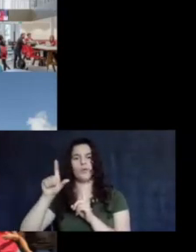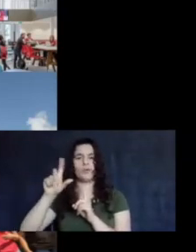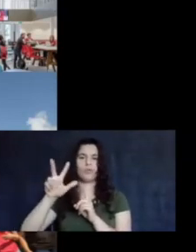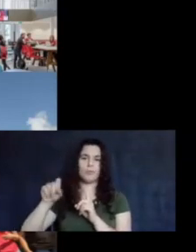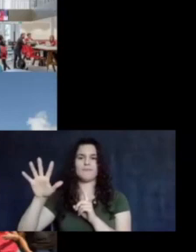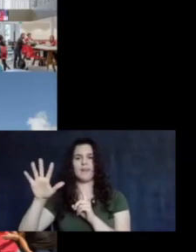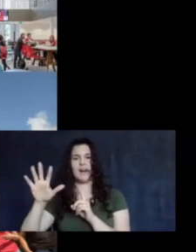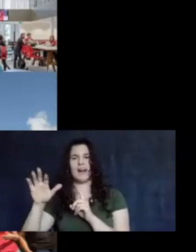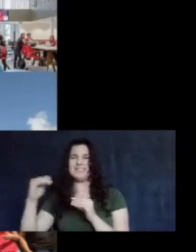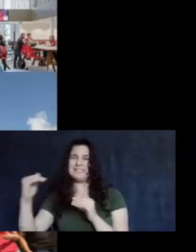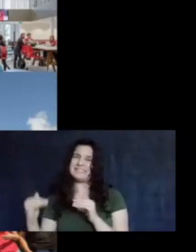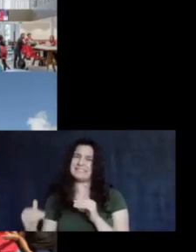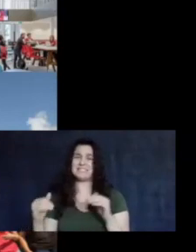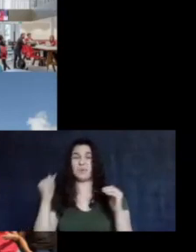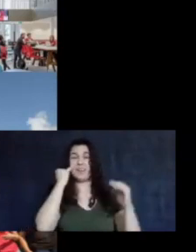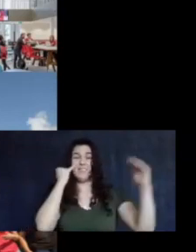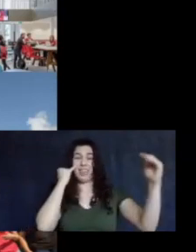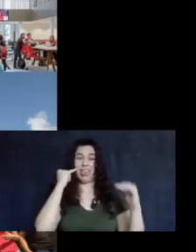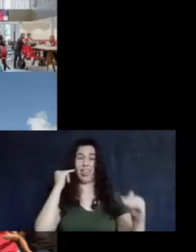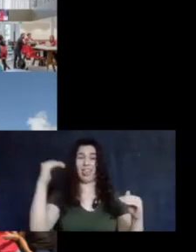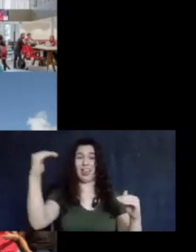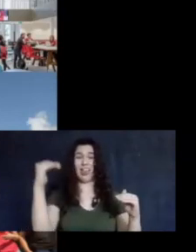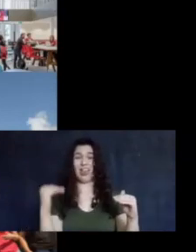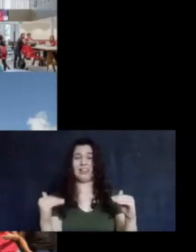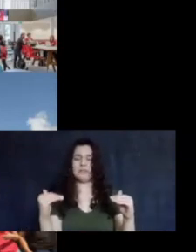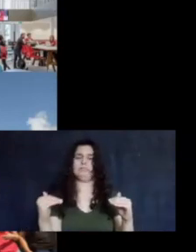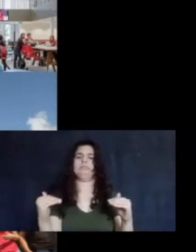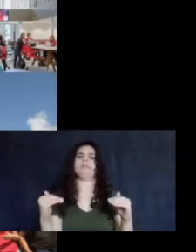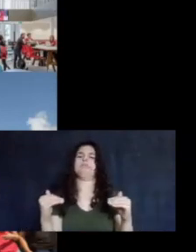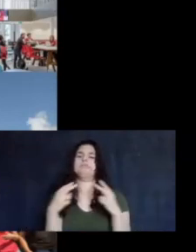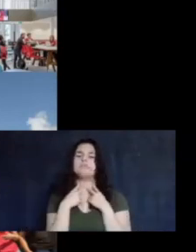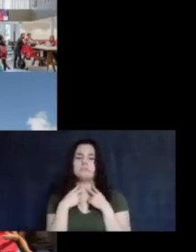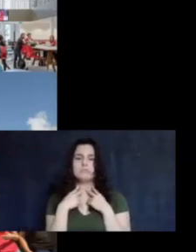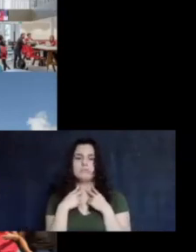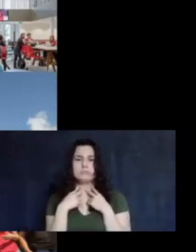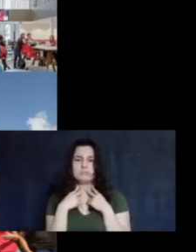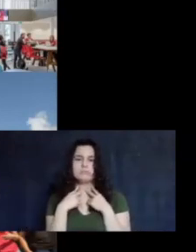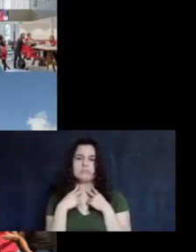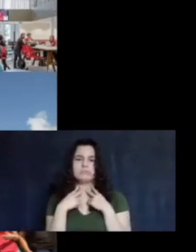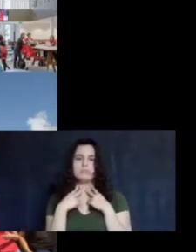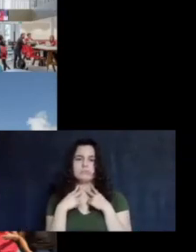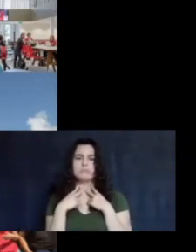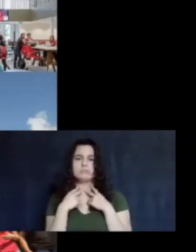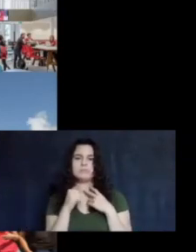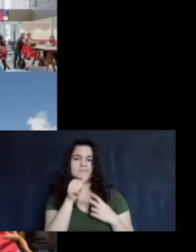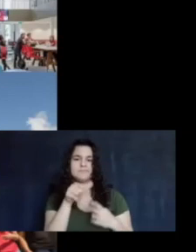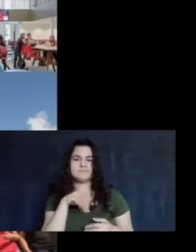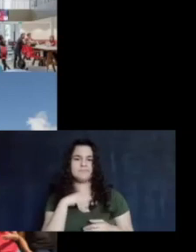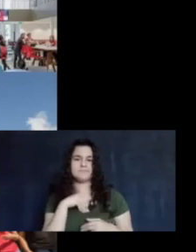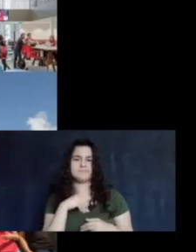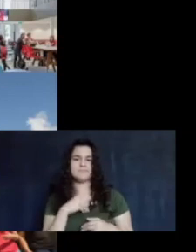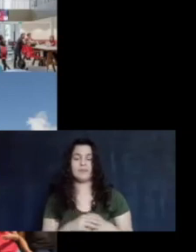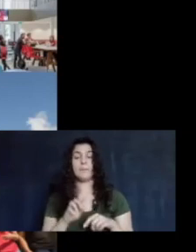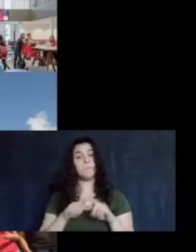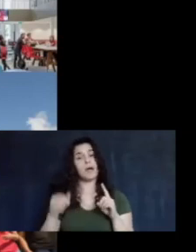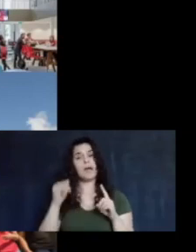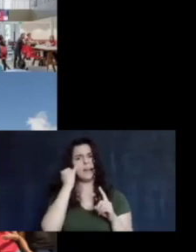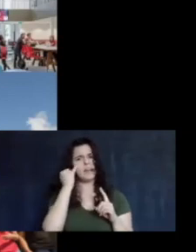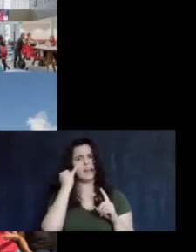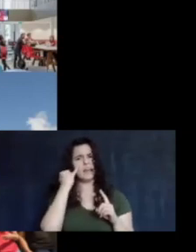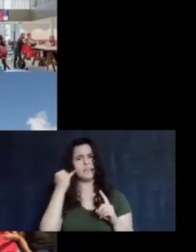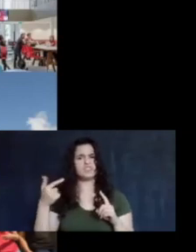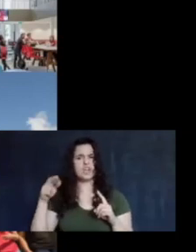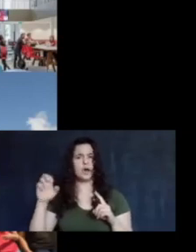the students that kind of hit a wall with that component of the admissions process. Other than that, if you have a high